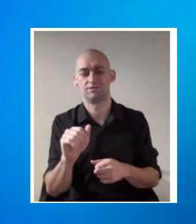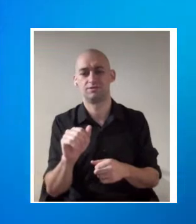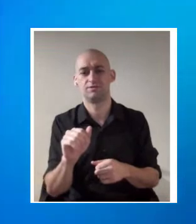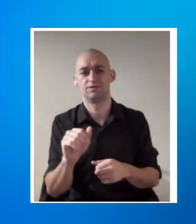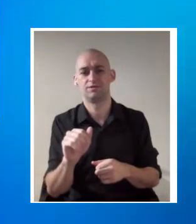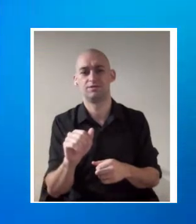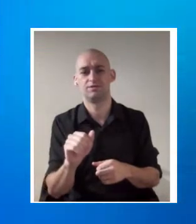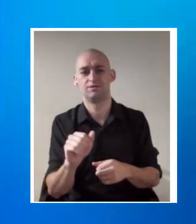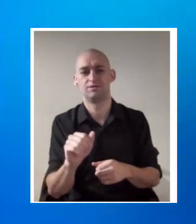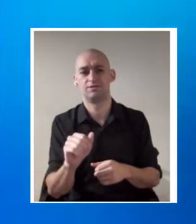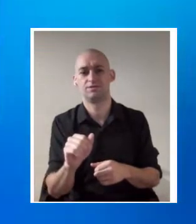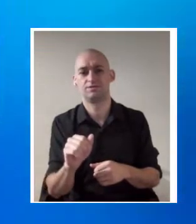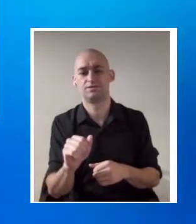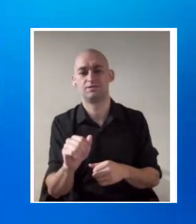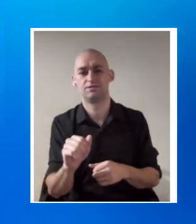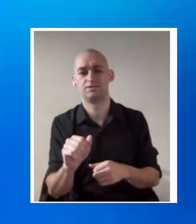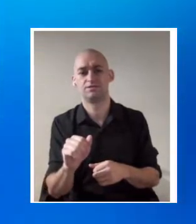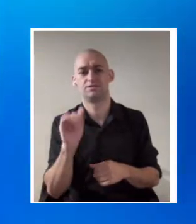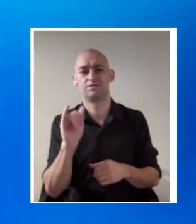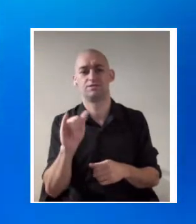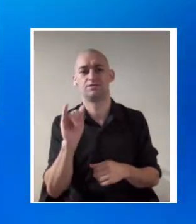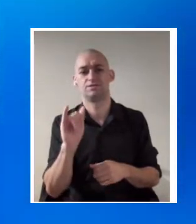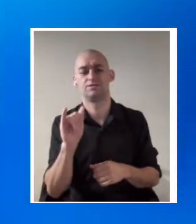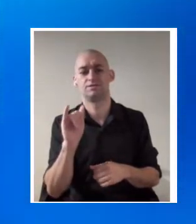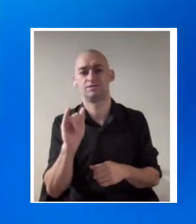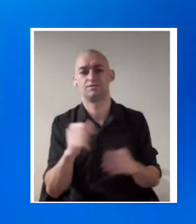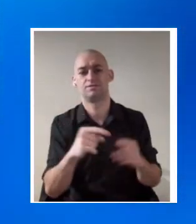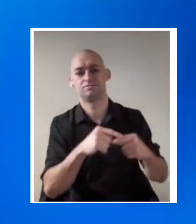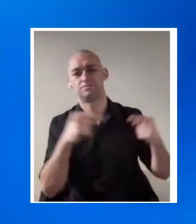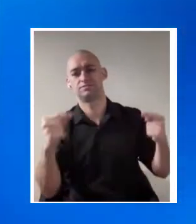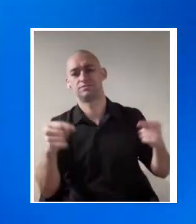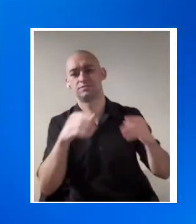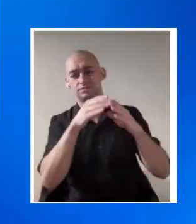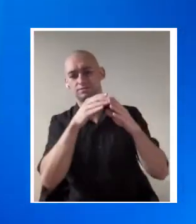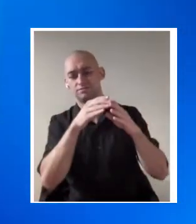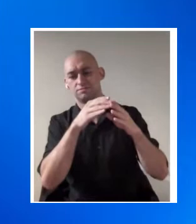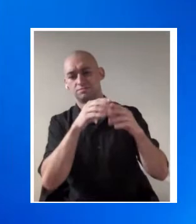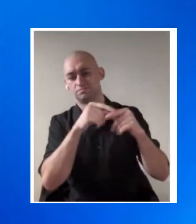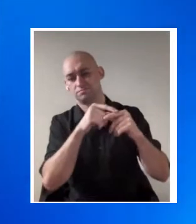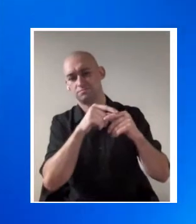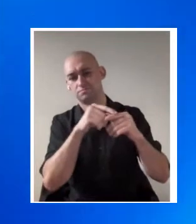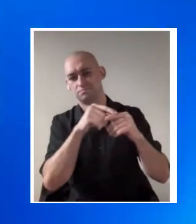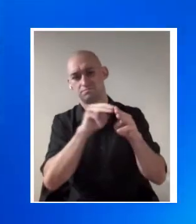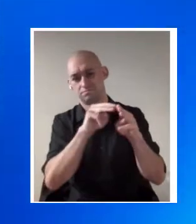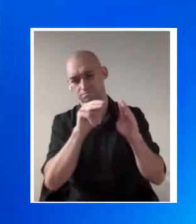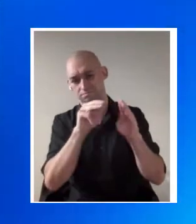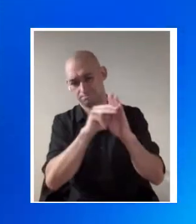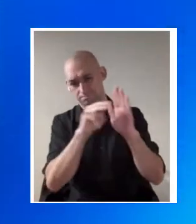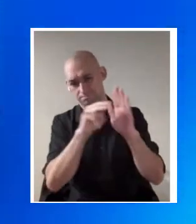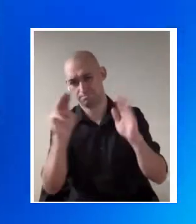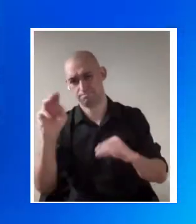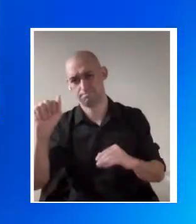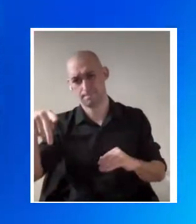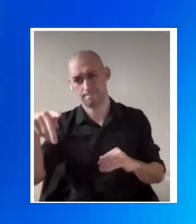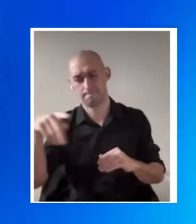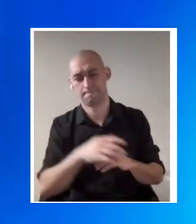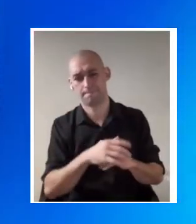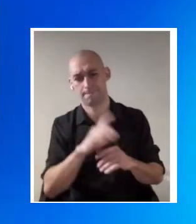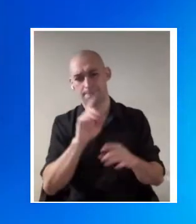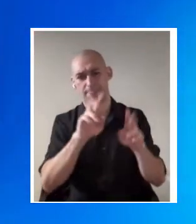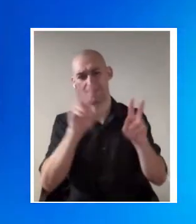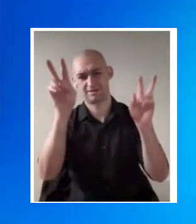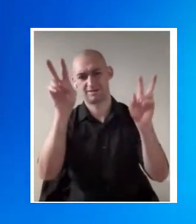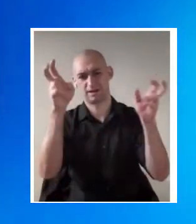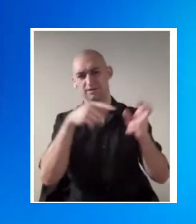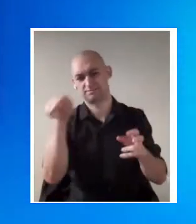that you need. Let's look at the map related to cost burden for renters. the topic that Emily discussed